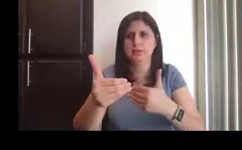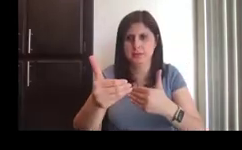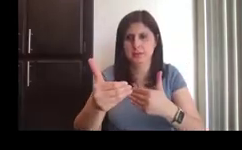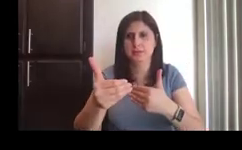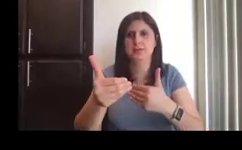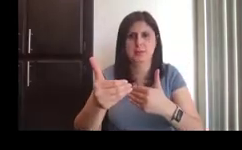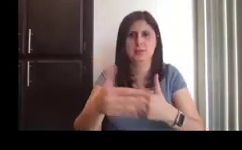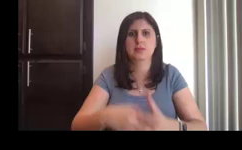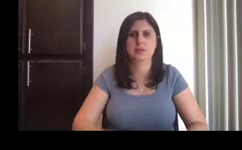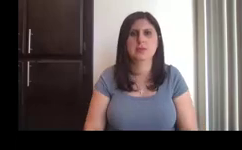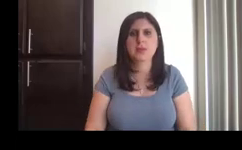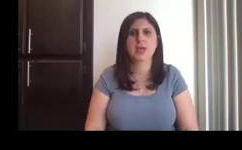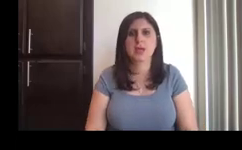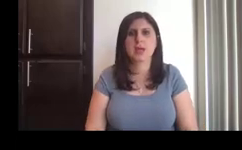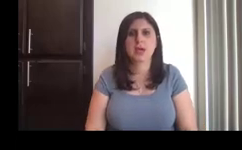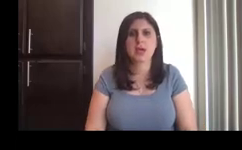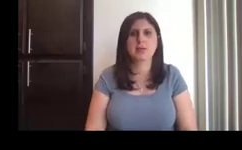Classroom.